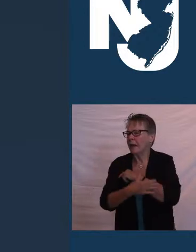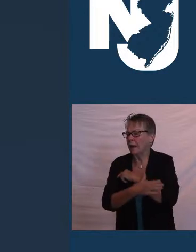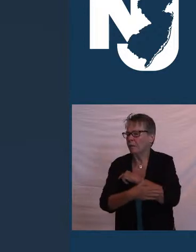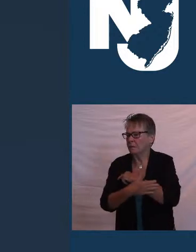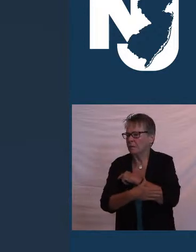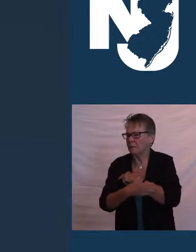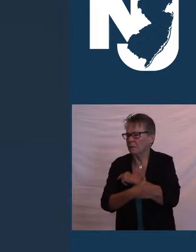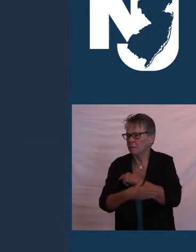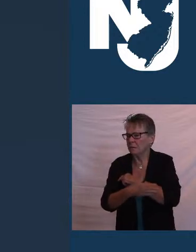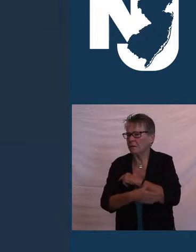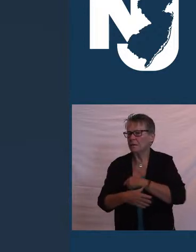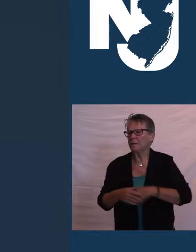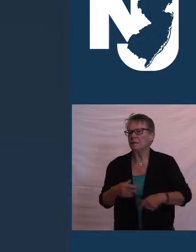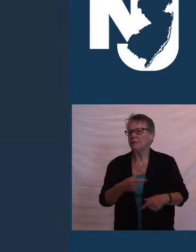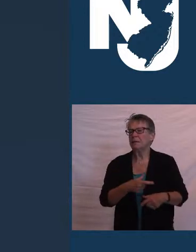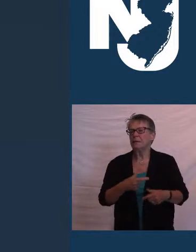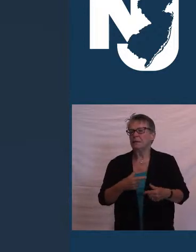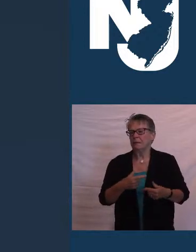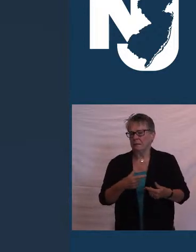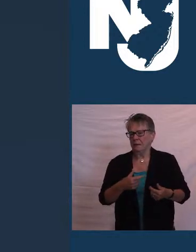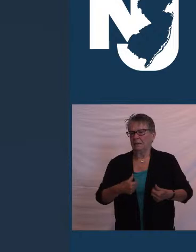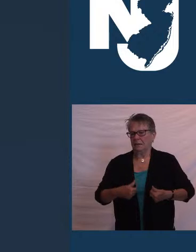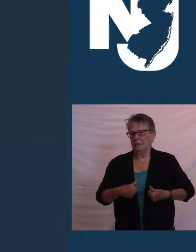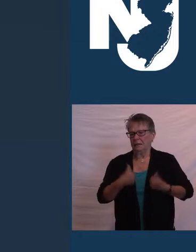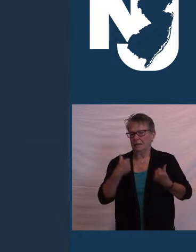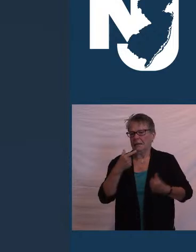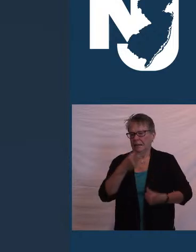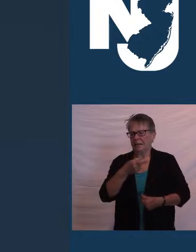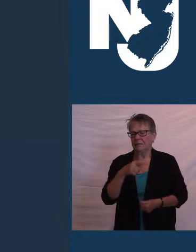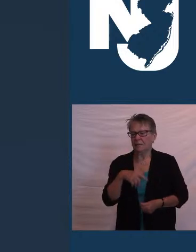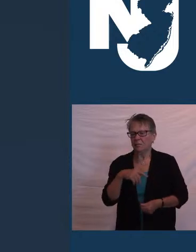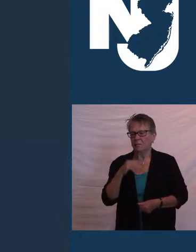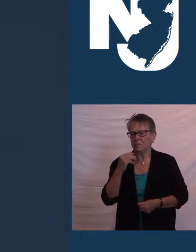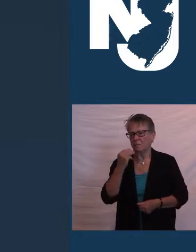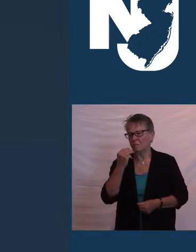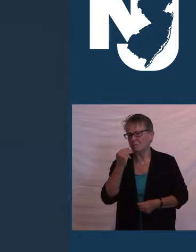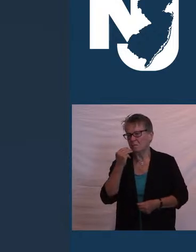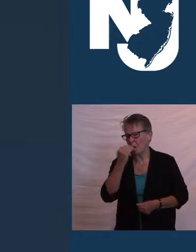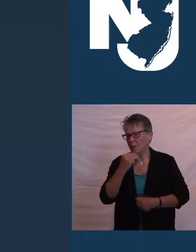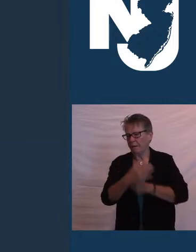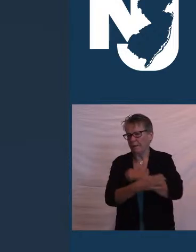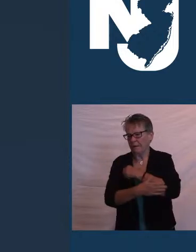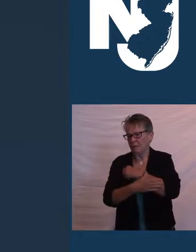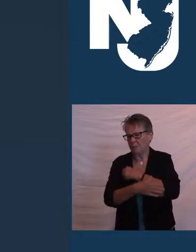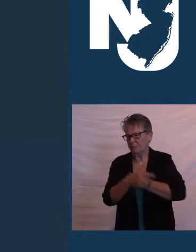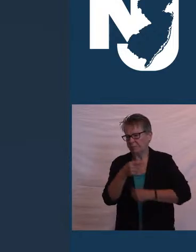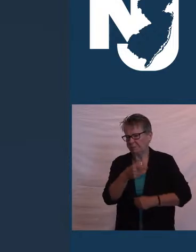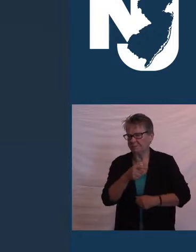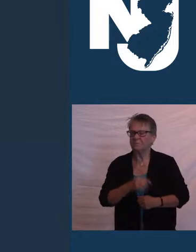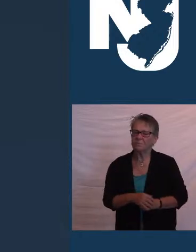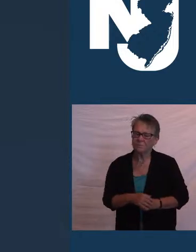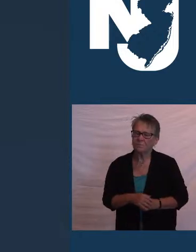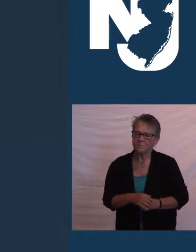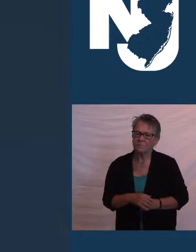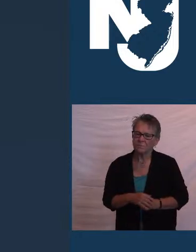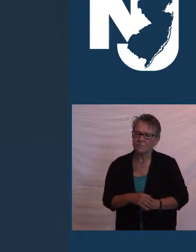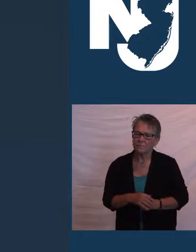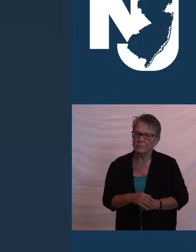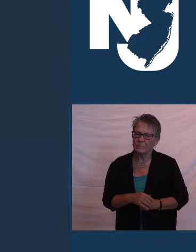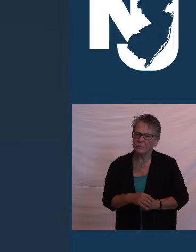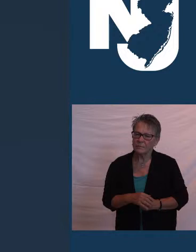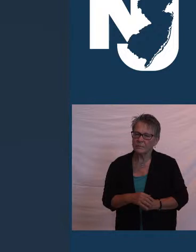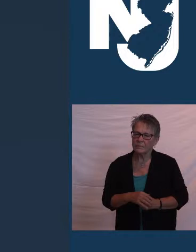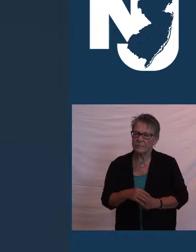we lost on January 6th at the age of 78. He had called Monmouth County home since